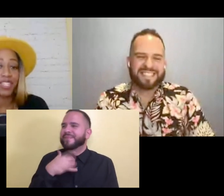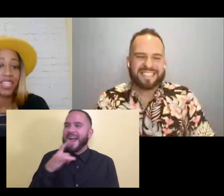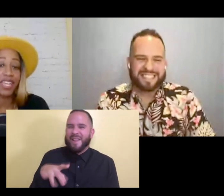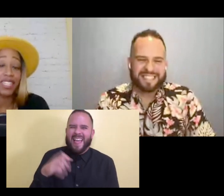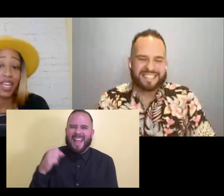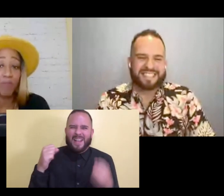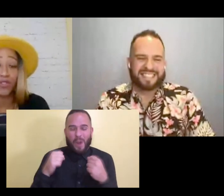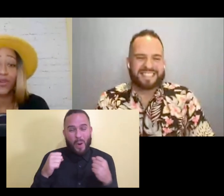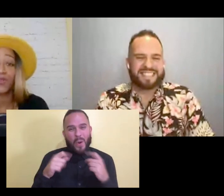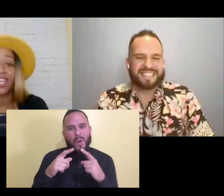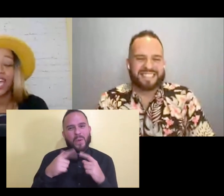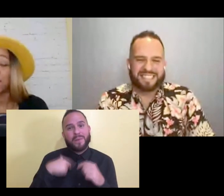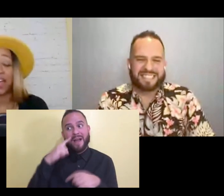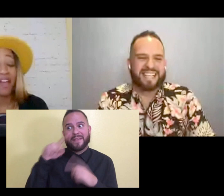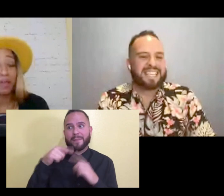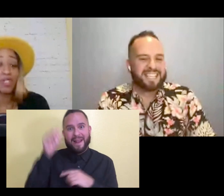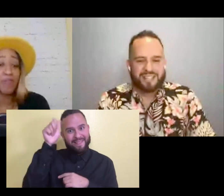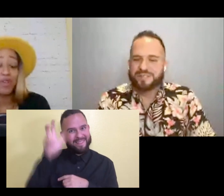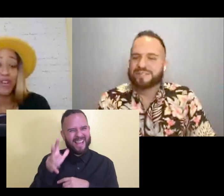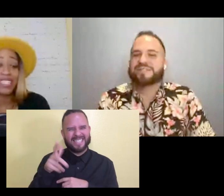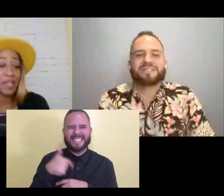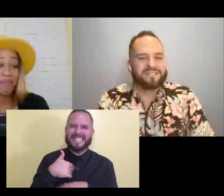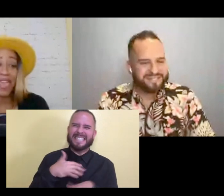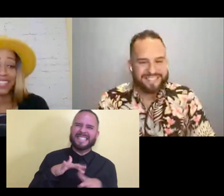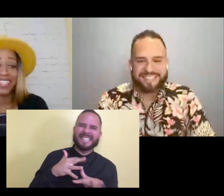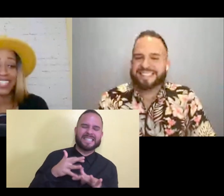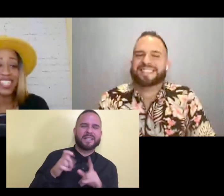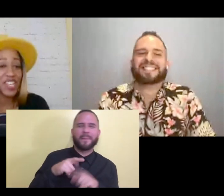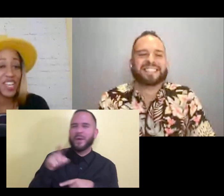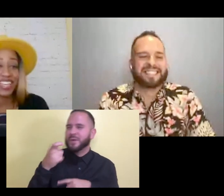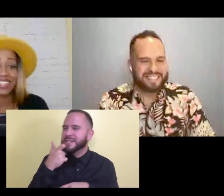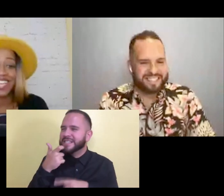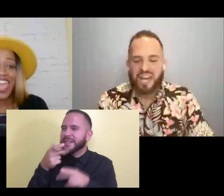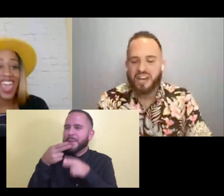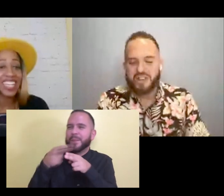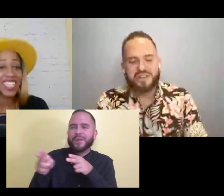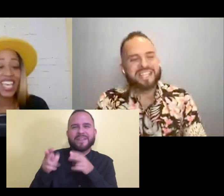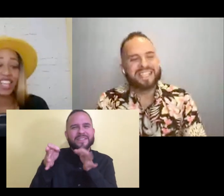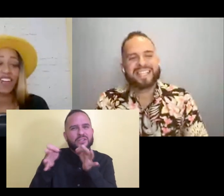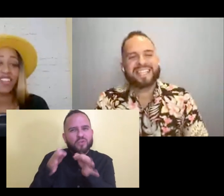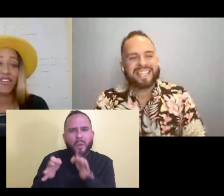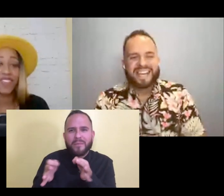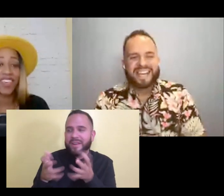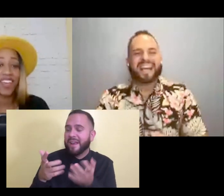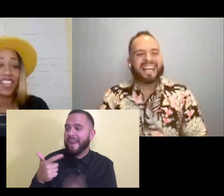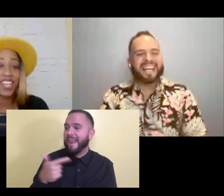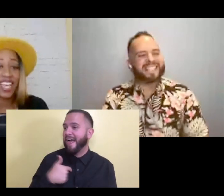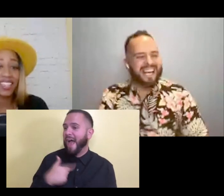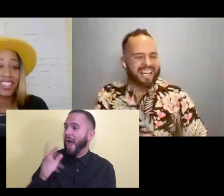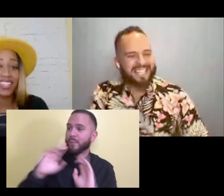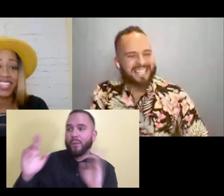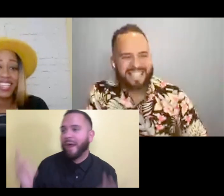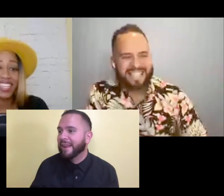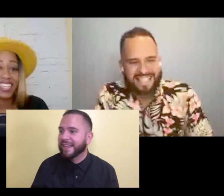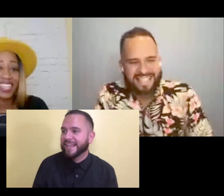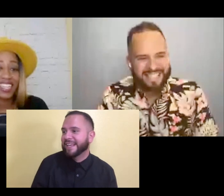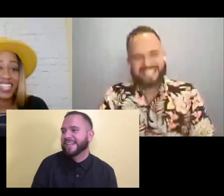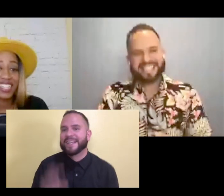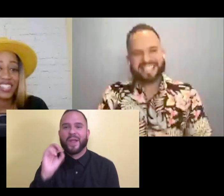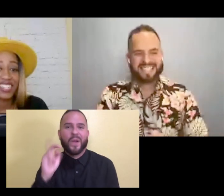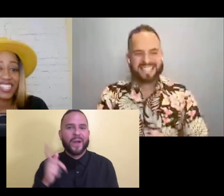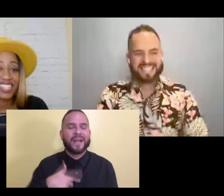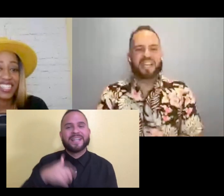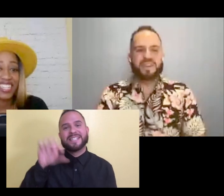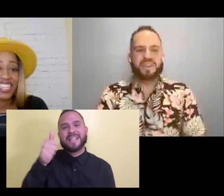of your experience in Alaska, I'm sold. I'm like, all right, I'm just going to put on 10 pants and 10 hoodies You get and just head on over there and look at the, exactly.